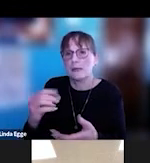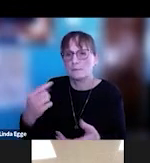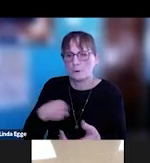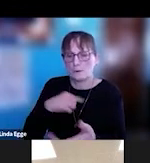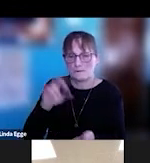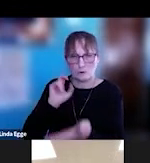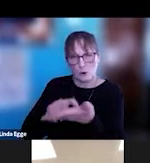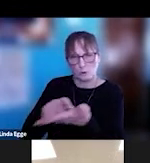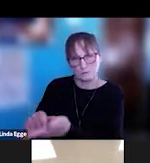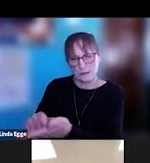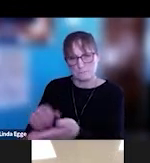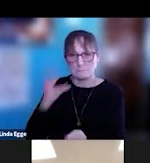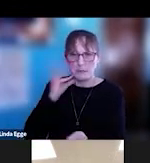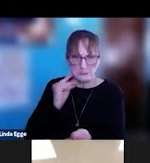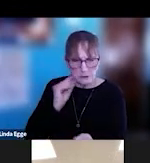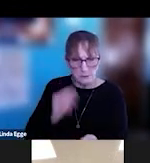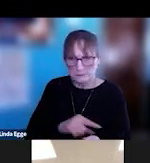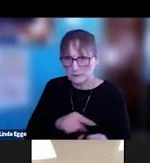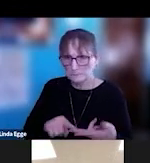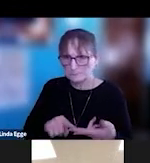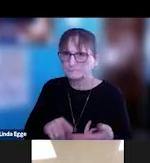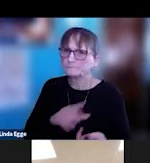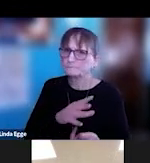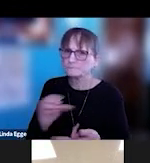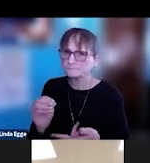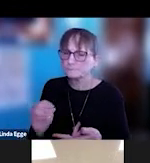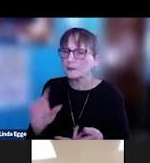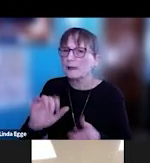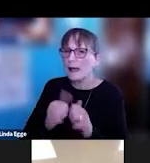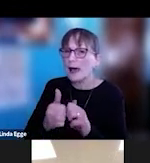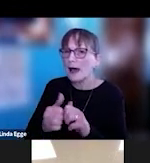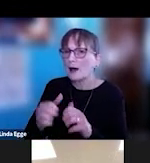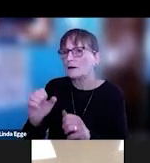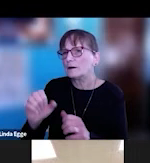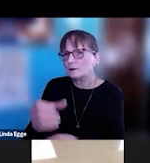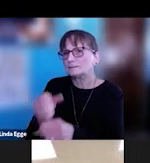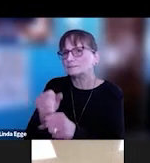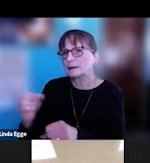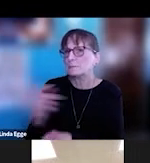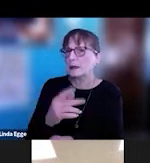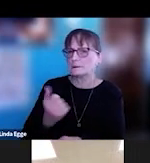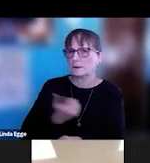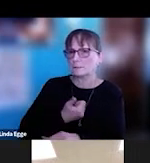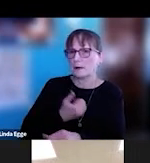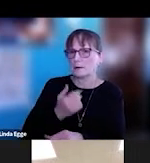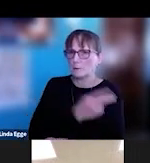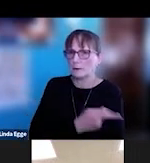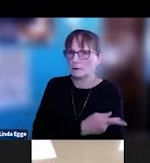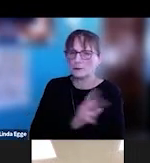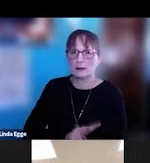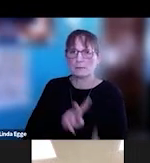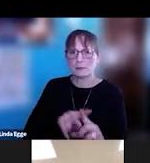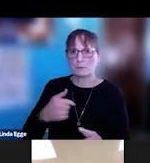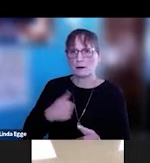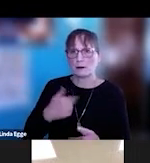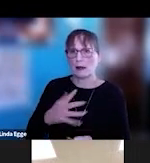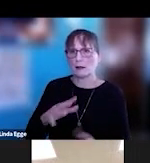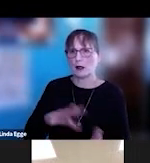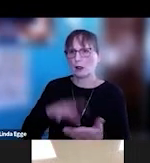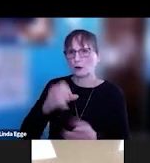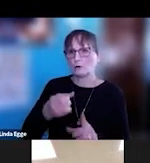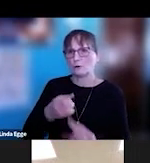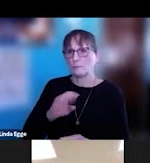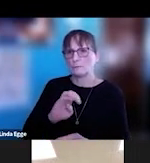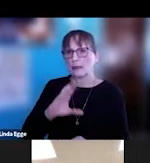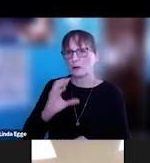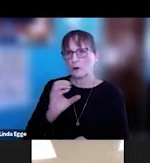seeing, what we're experiencing, and how to take that back to my own patients and apply what I'd learned from ECHO. So the same